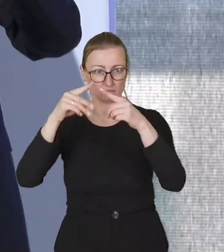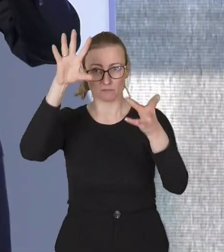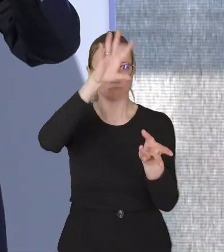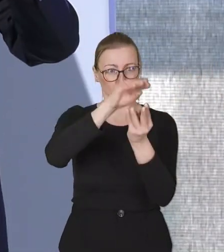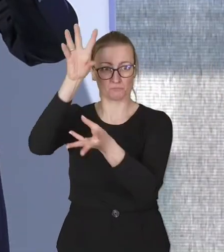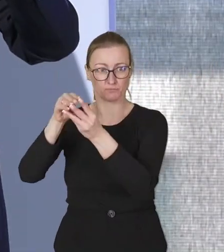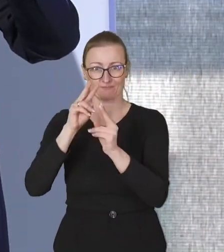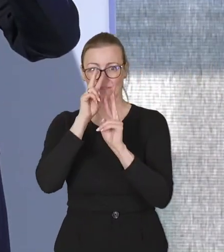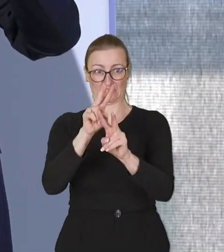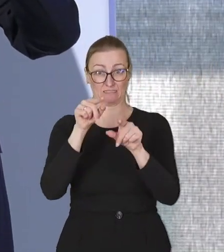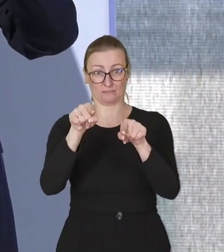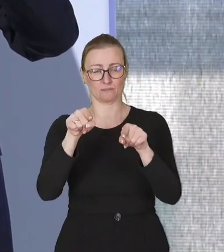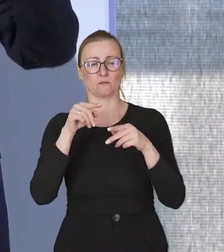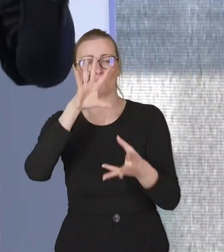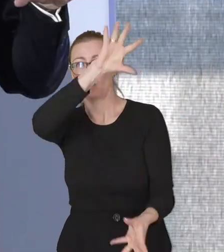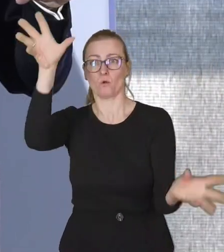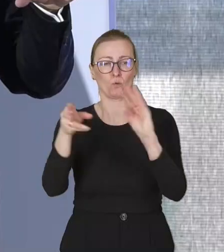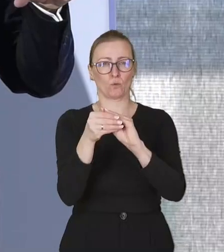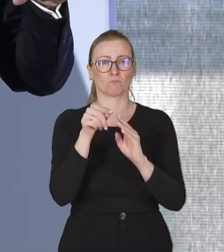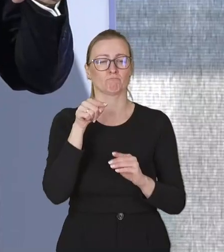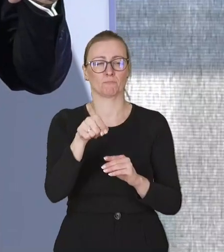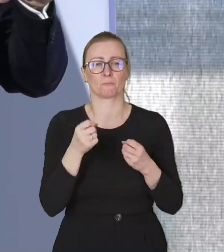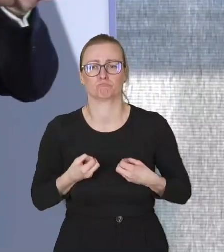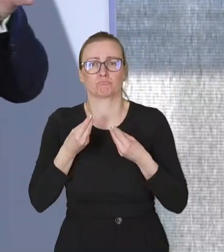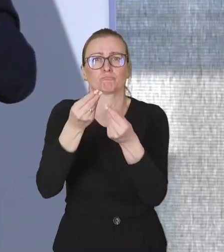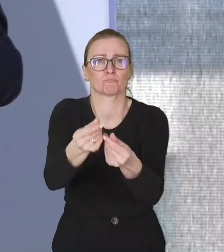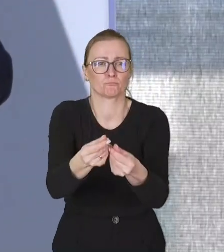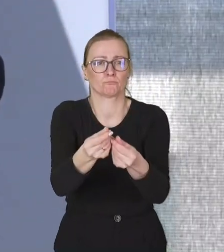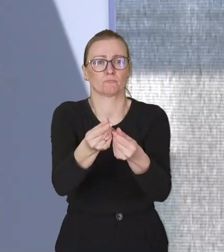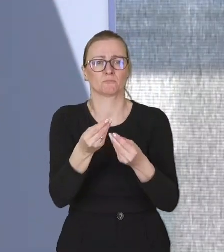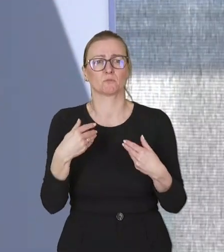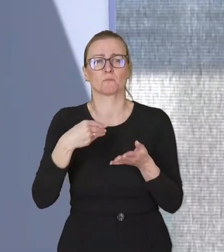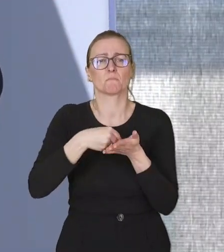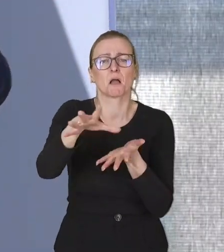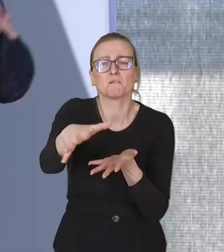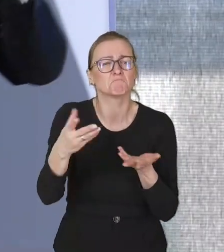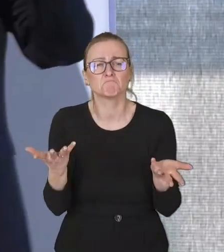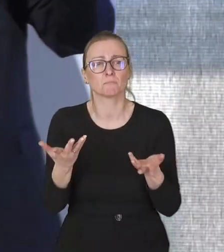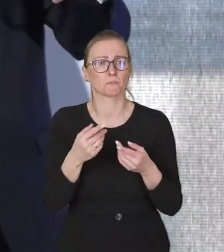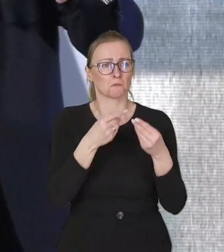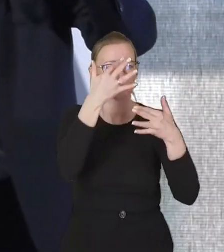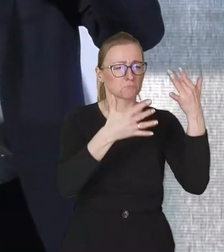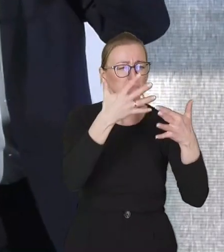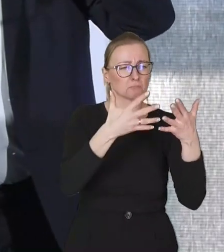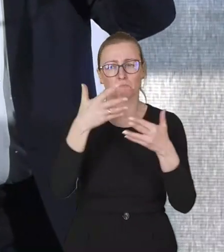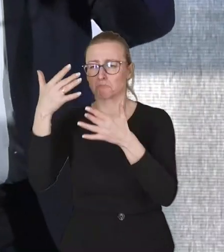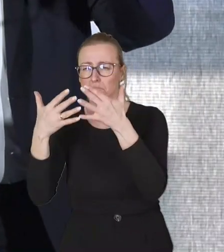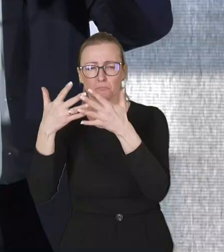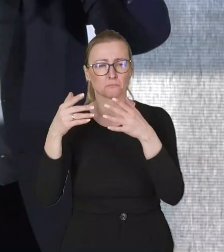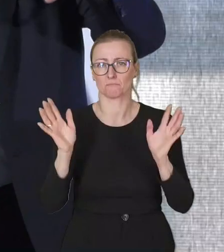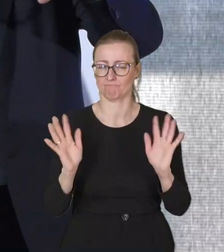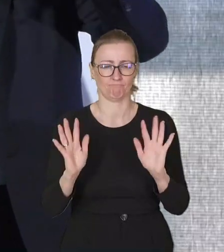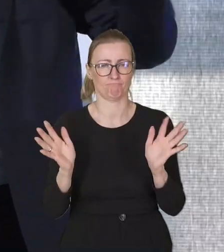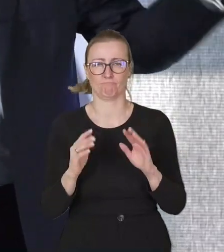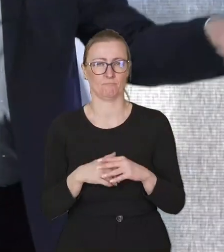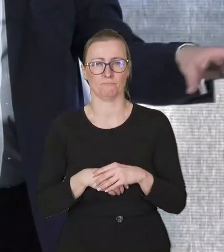on RDI, the numbers are not very different. Obviously, the central budget is larger, but still, more than